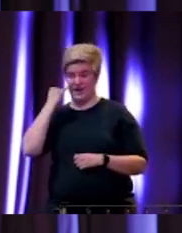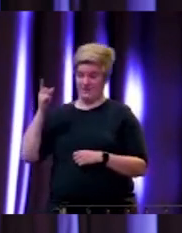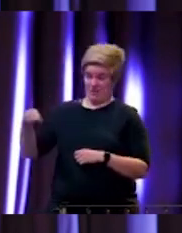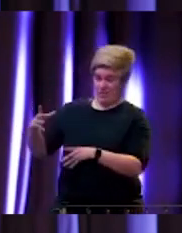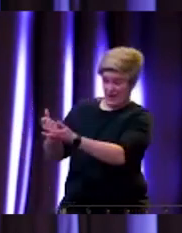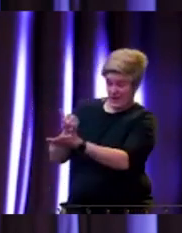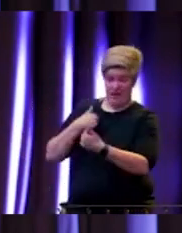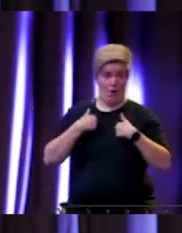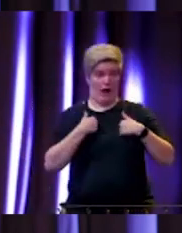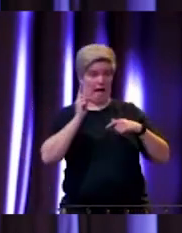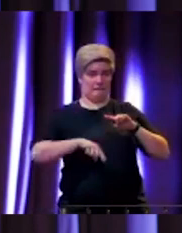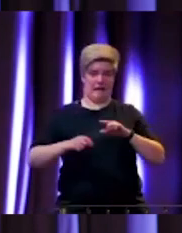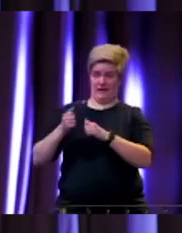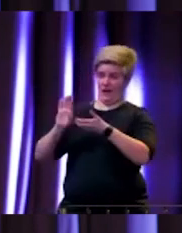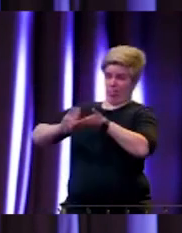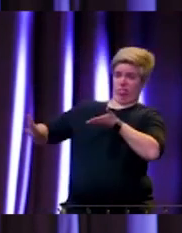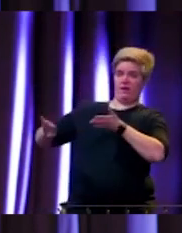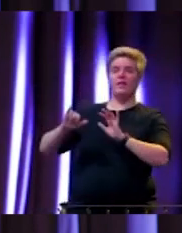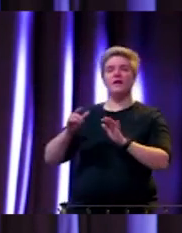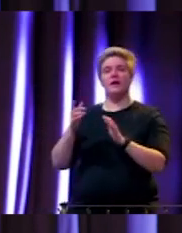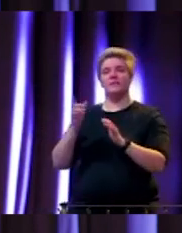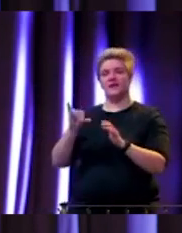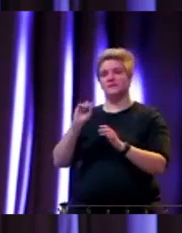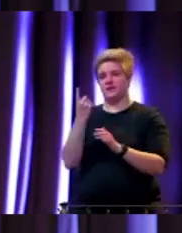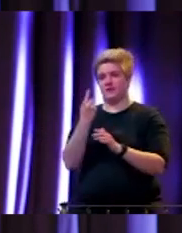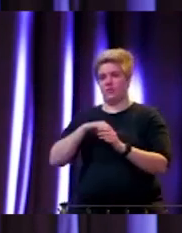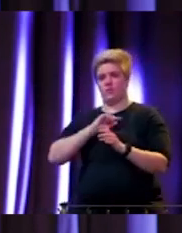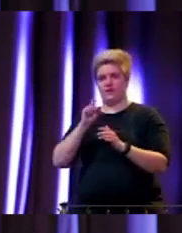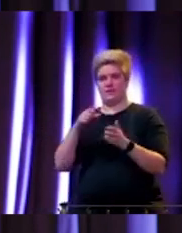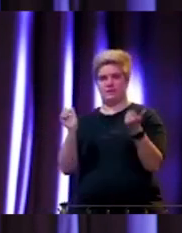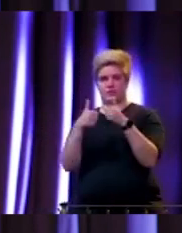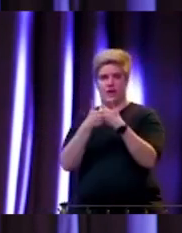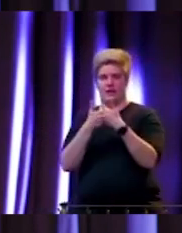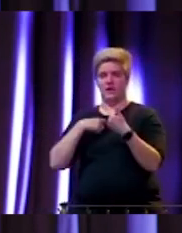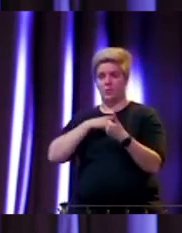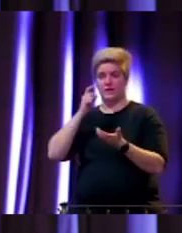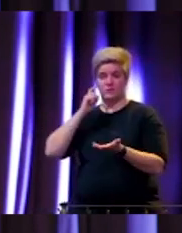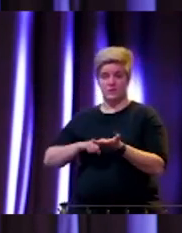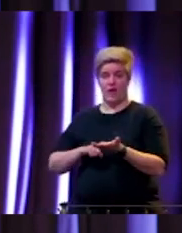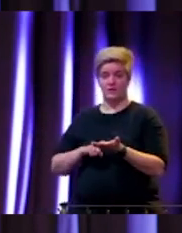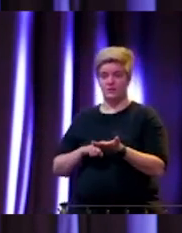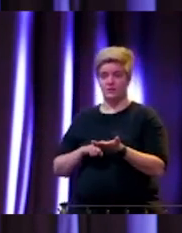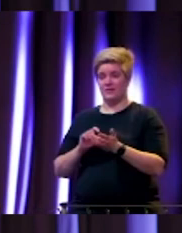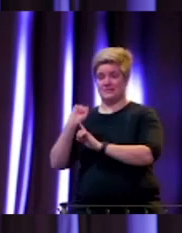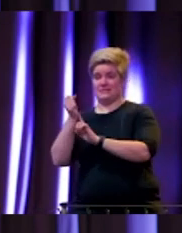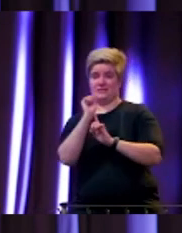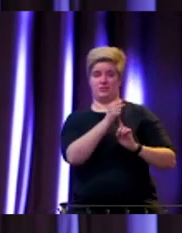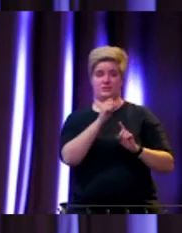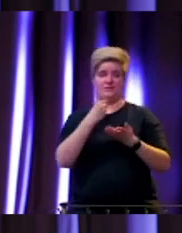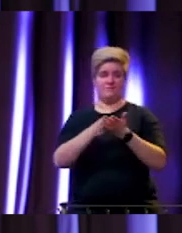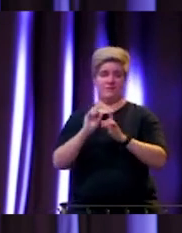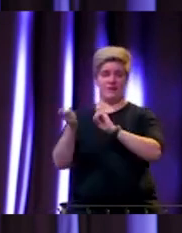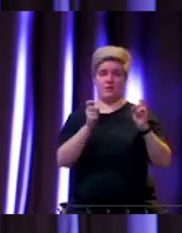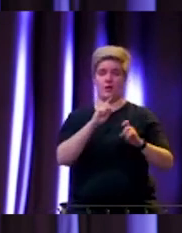is something that we also need to challenge. And I think we just need to acknowledge as a group, right, that conditions of philanthropy look